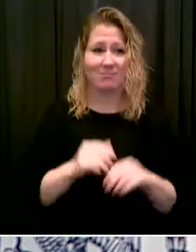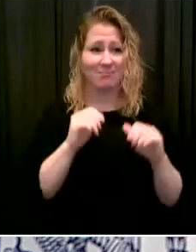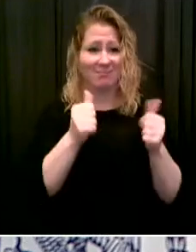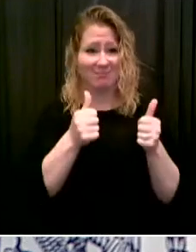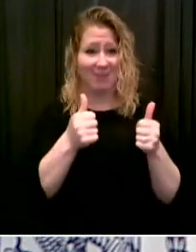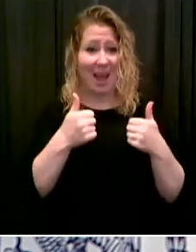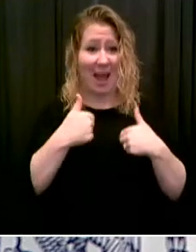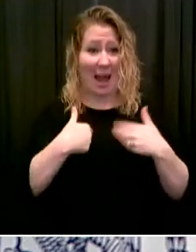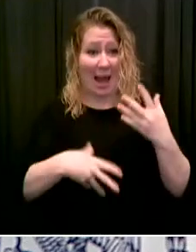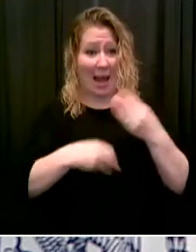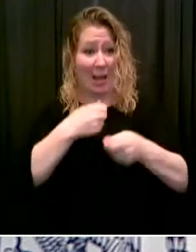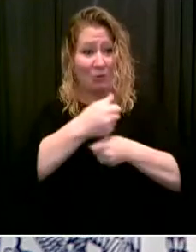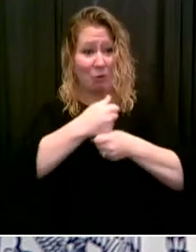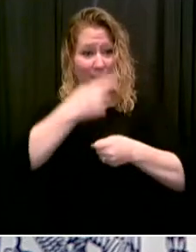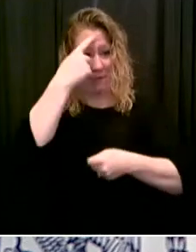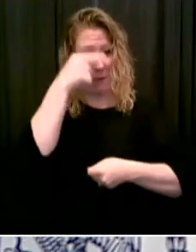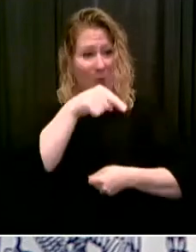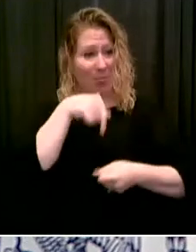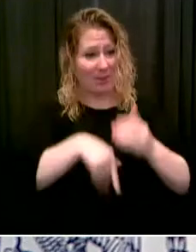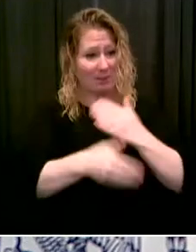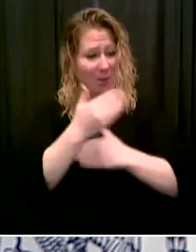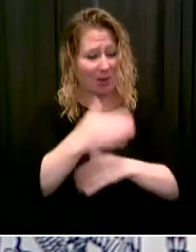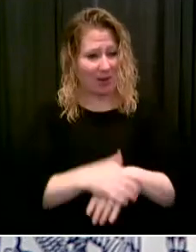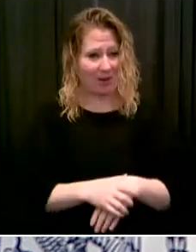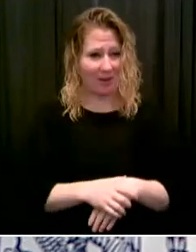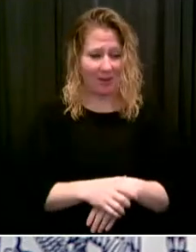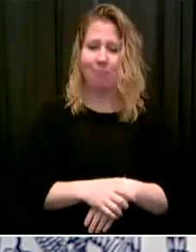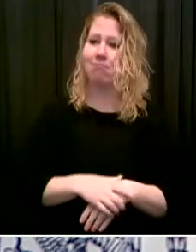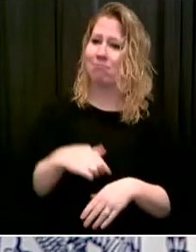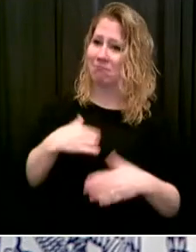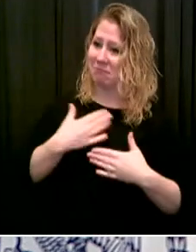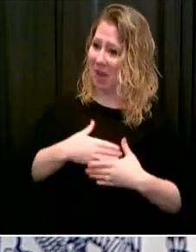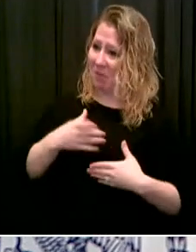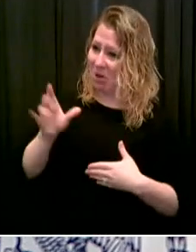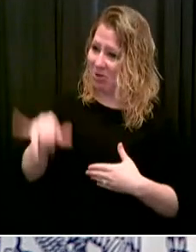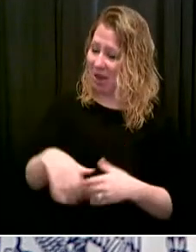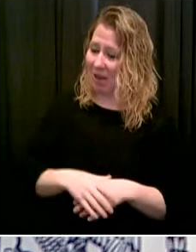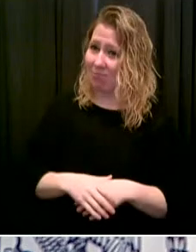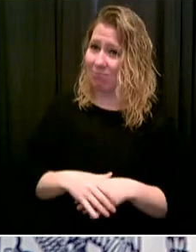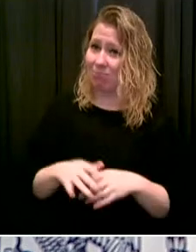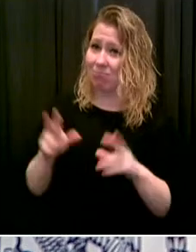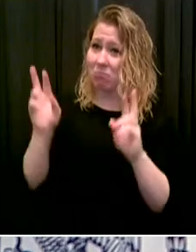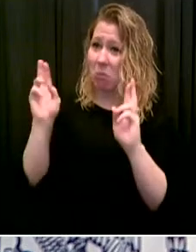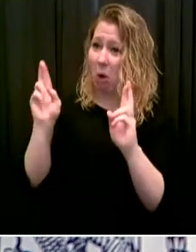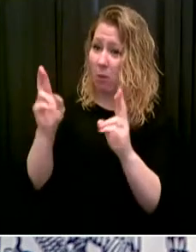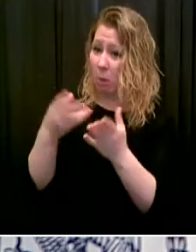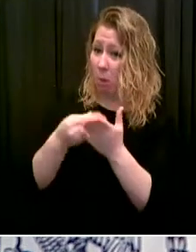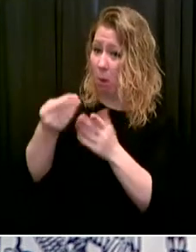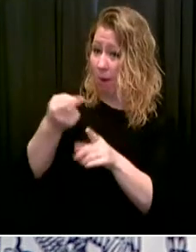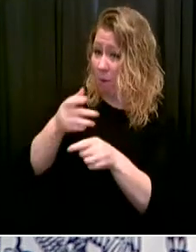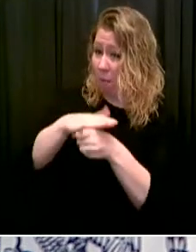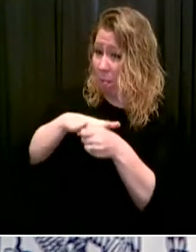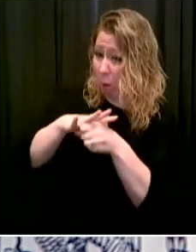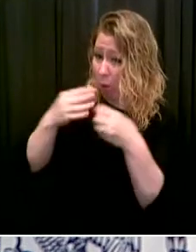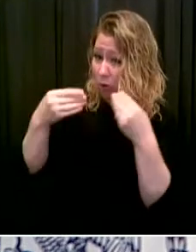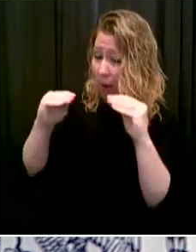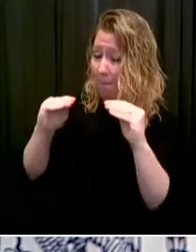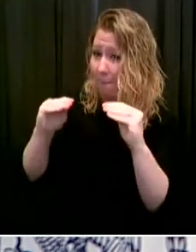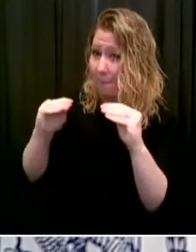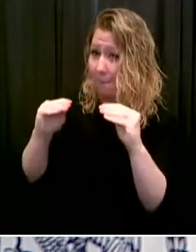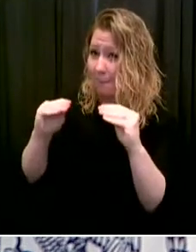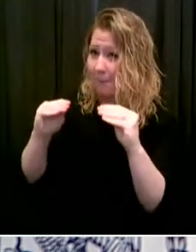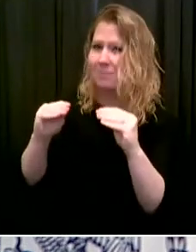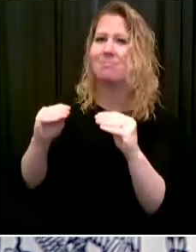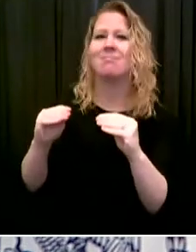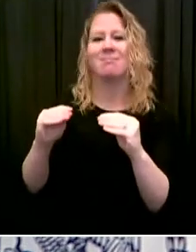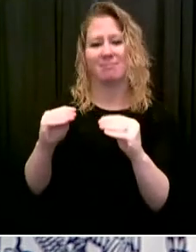honor of you. Well, I appreciate that. I hope you got it from a local coffee provider. That is always the